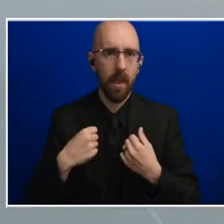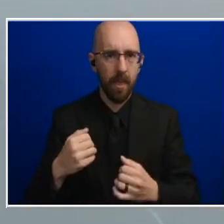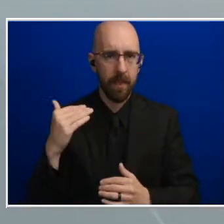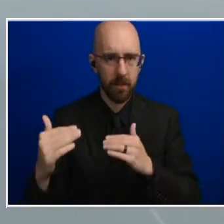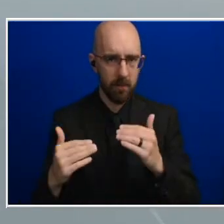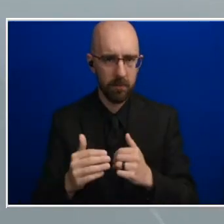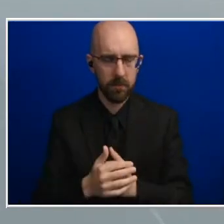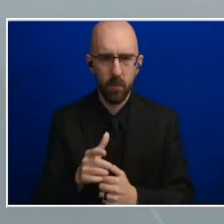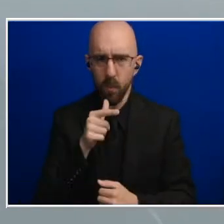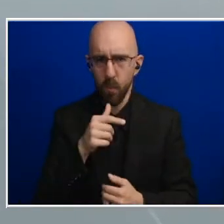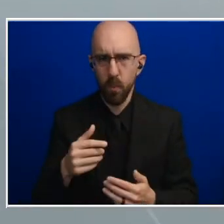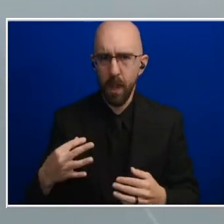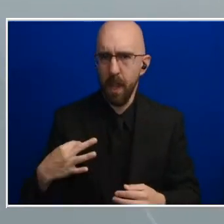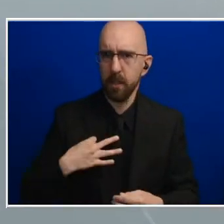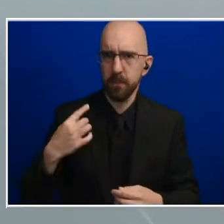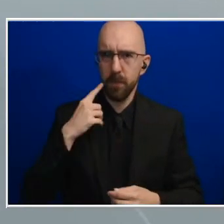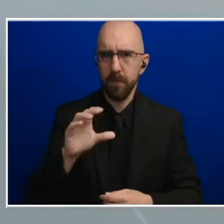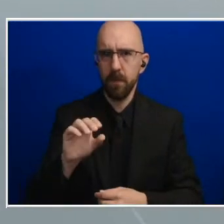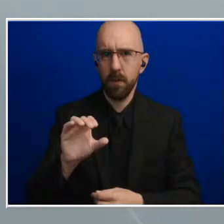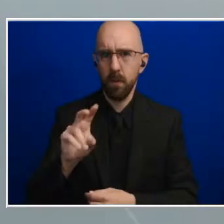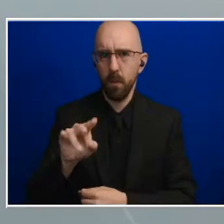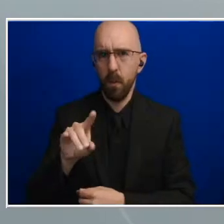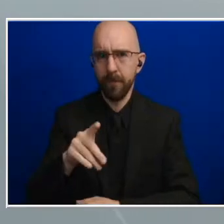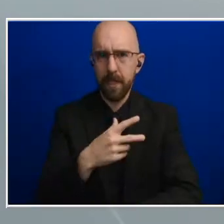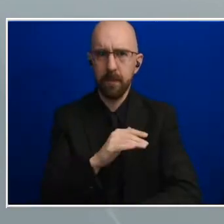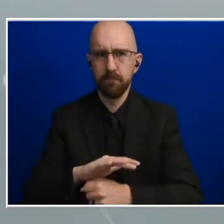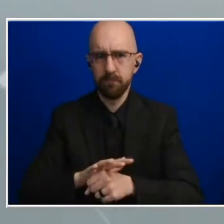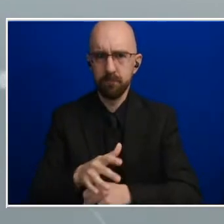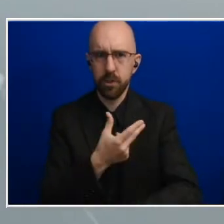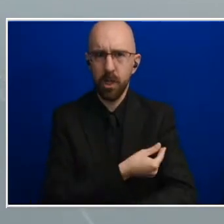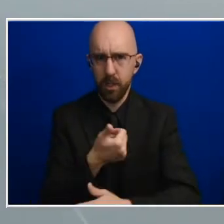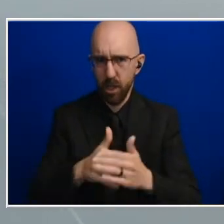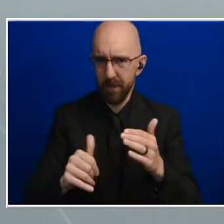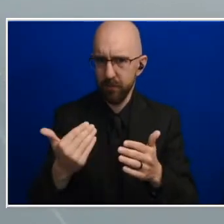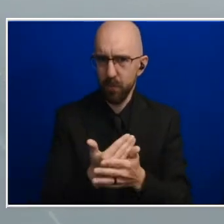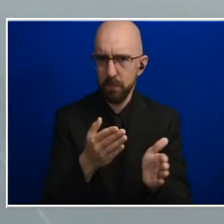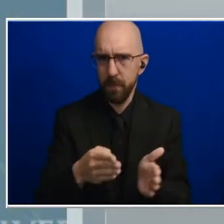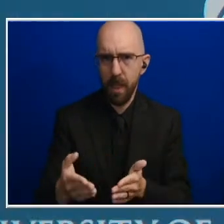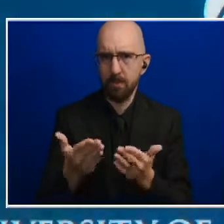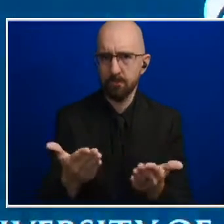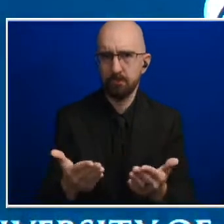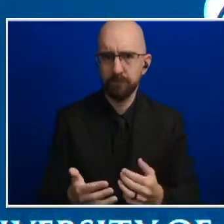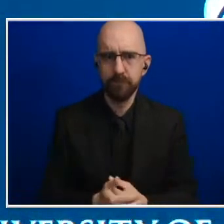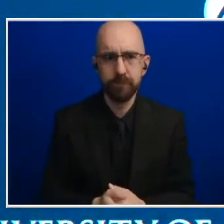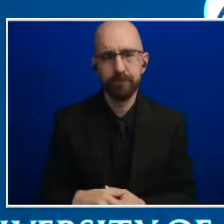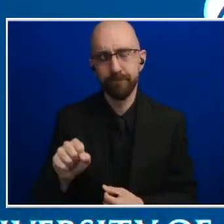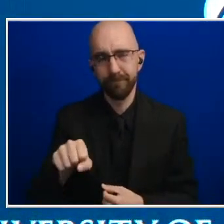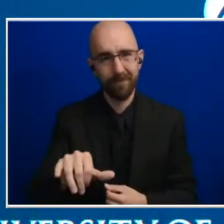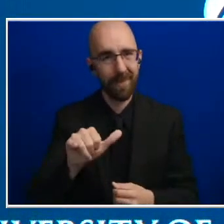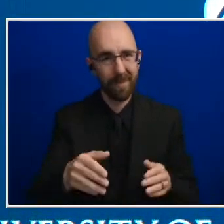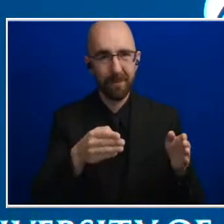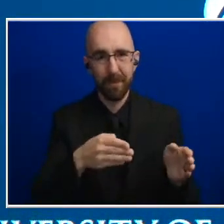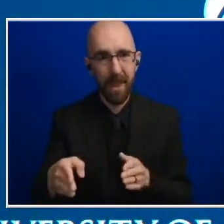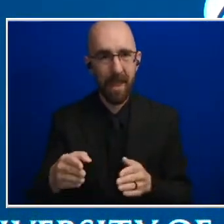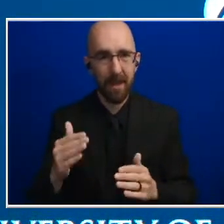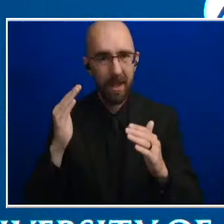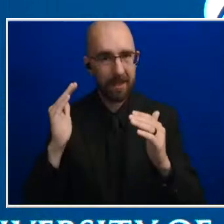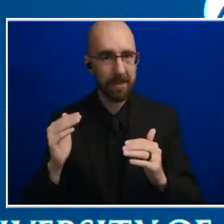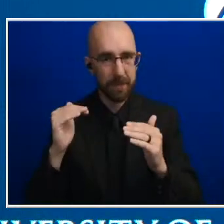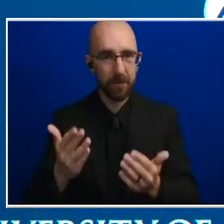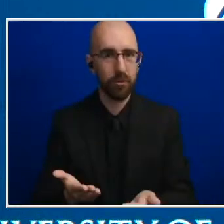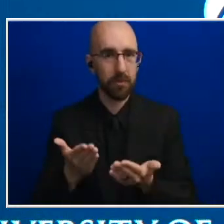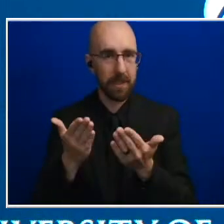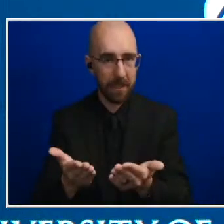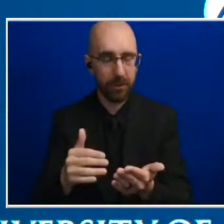for COVID shots under this new plan, Doc Hawk? Yeah, that is the plan, and the anticipated recommendation is that instead